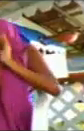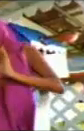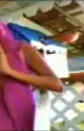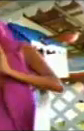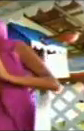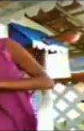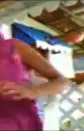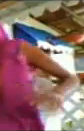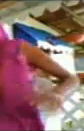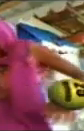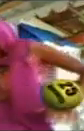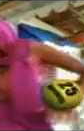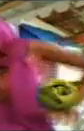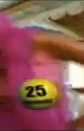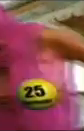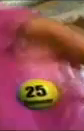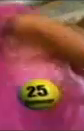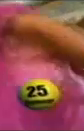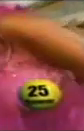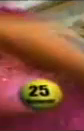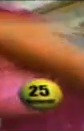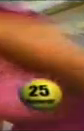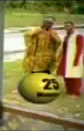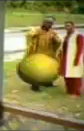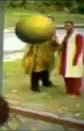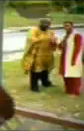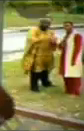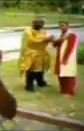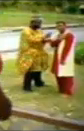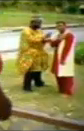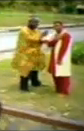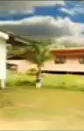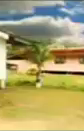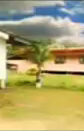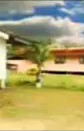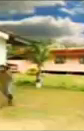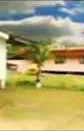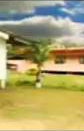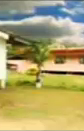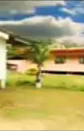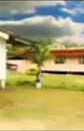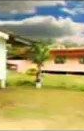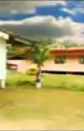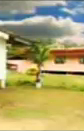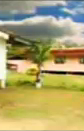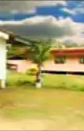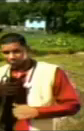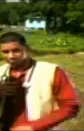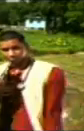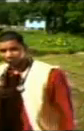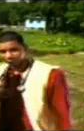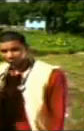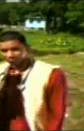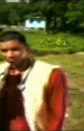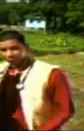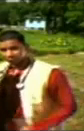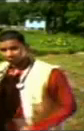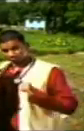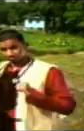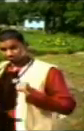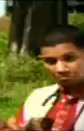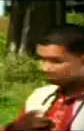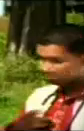her. Poor lady start to move slow like Maricoy. She called her grandson, and he gone running fast like a cheetah. I say he gone to call